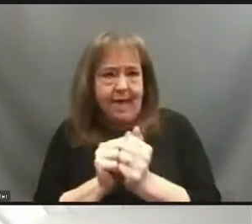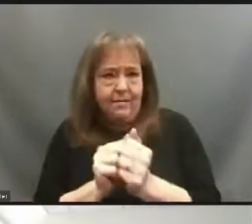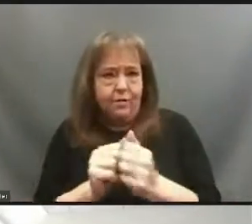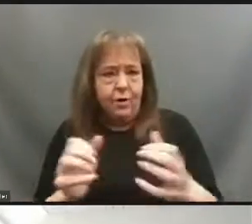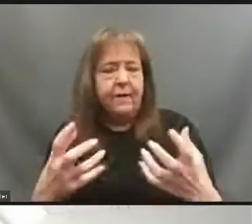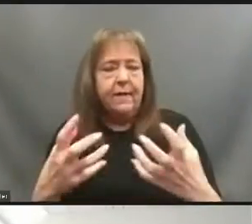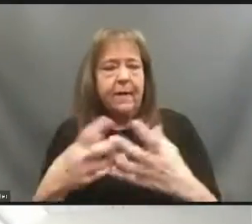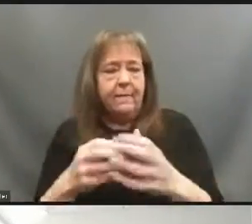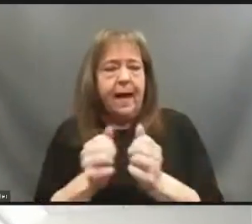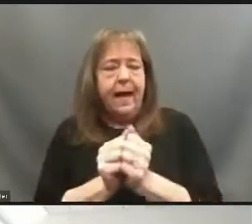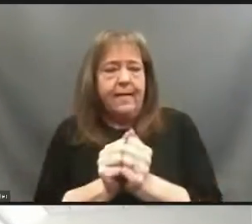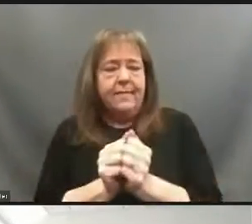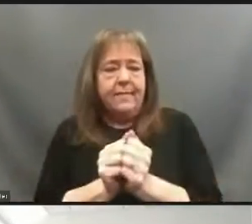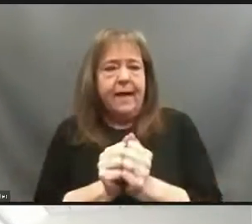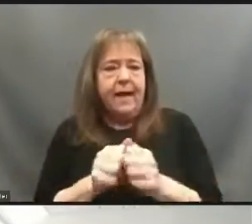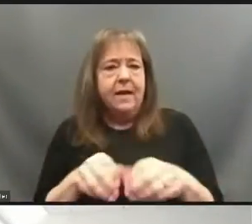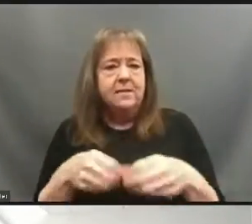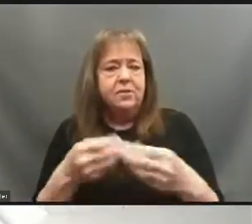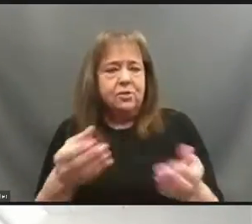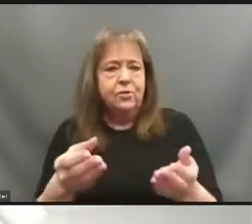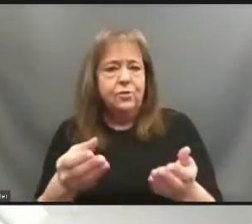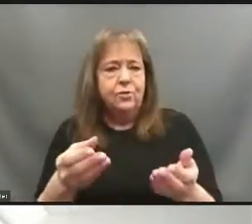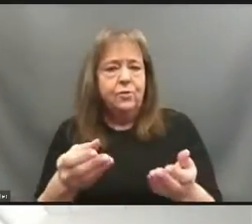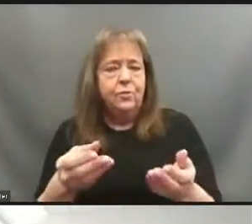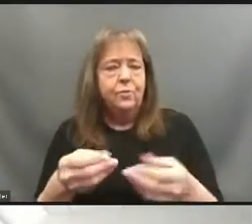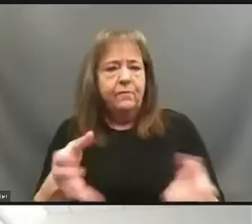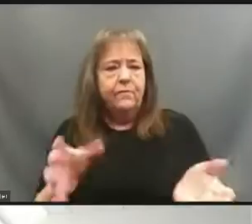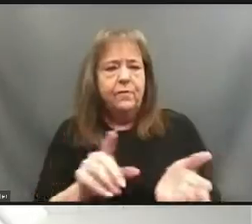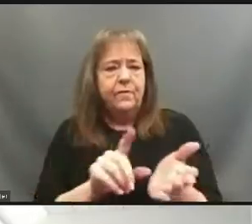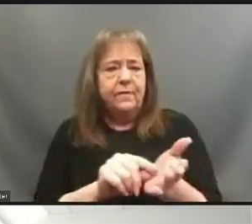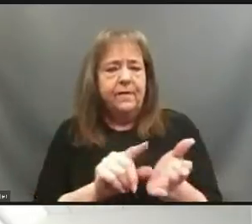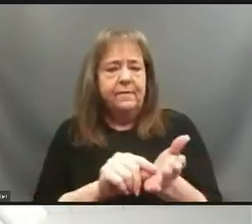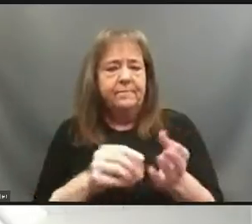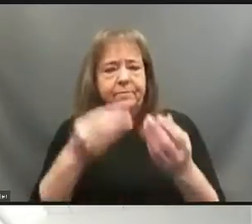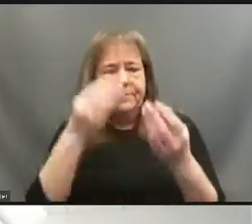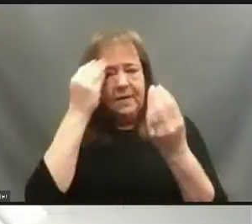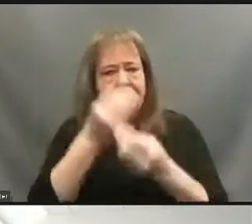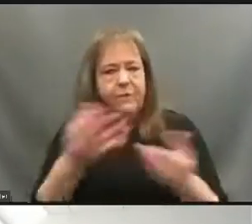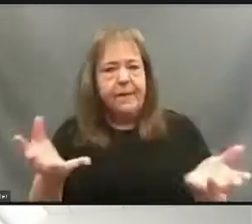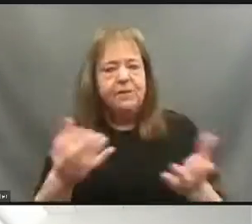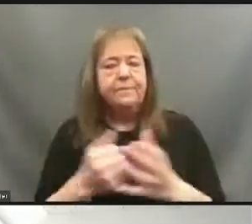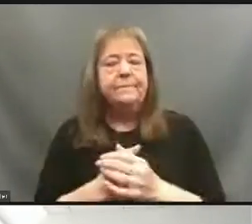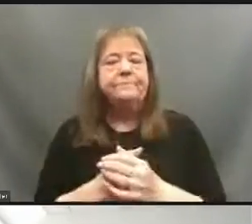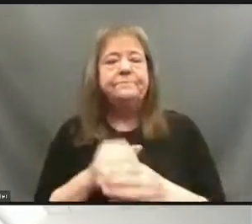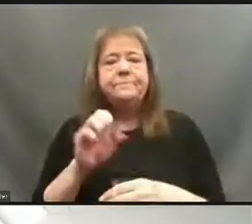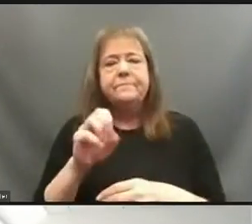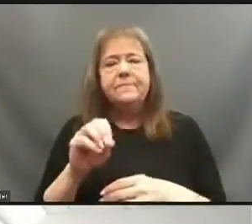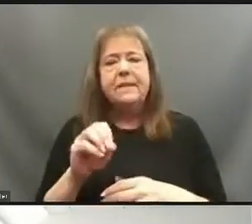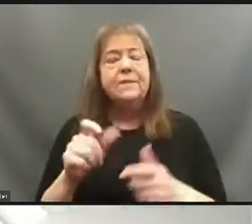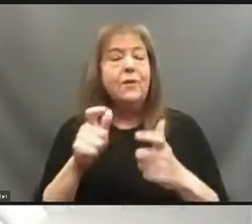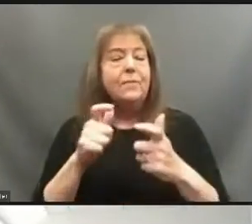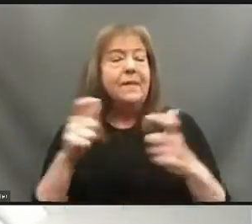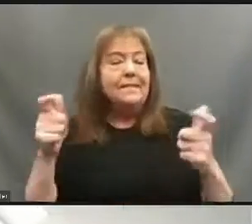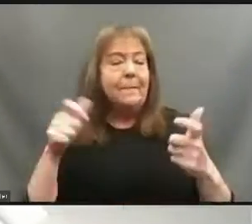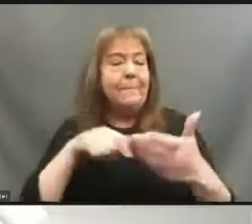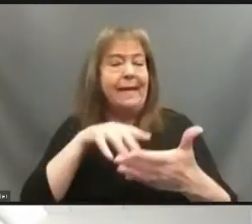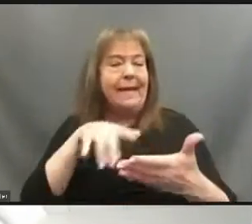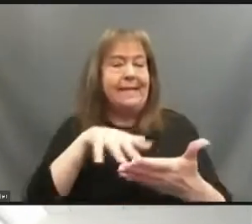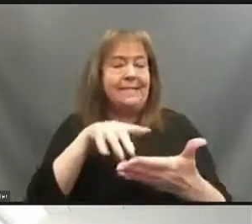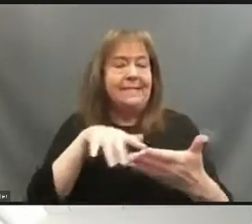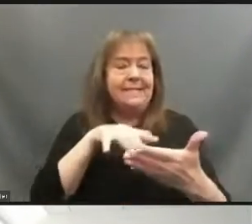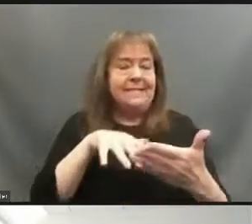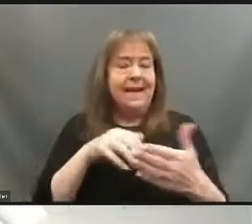a potential intervention or therapeutic. So inherently, the nature of a meta-analysis